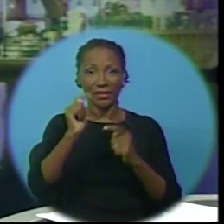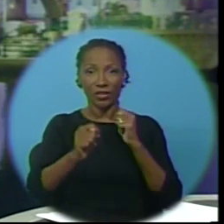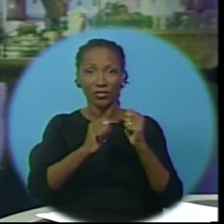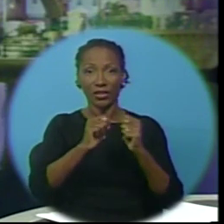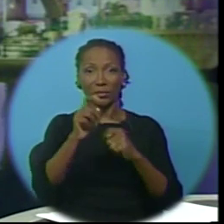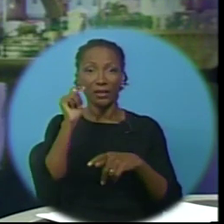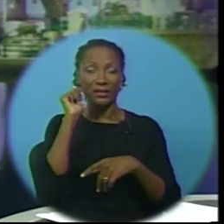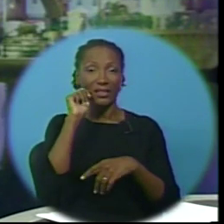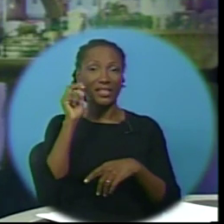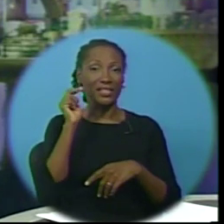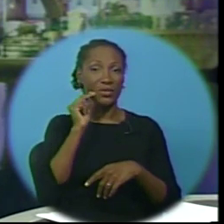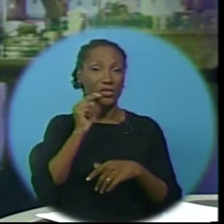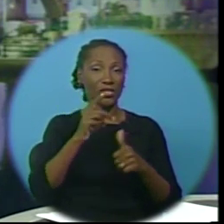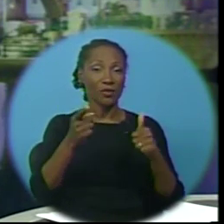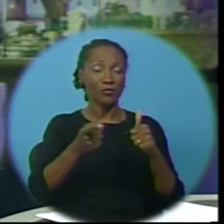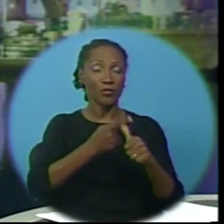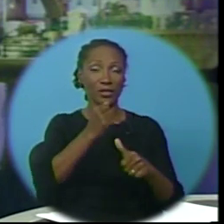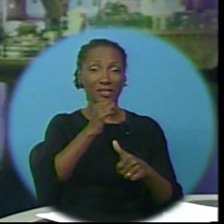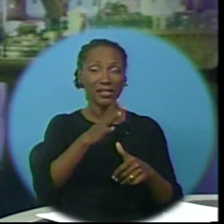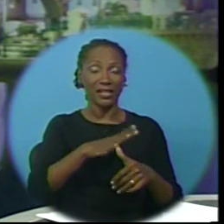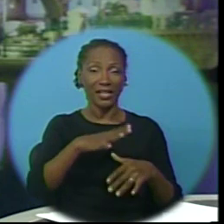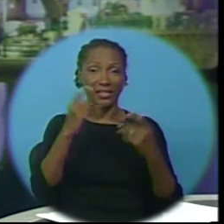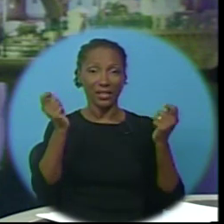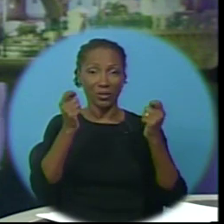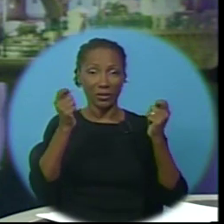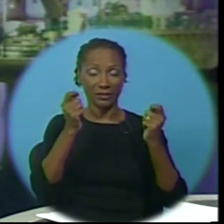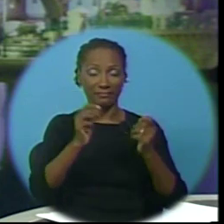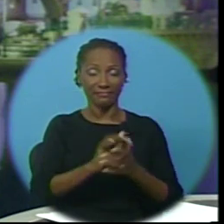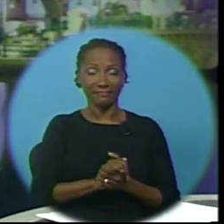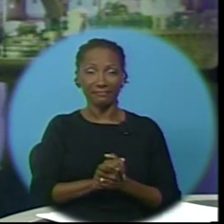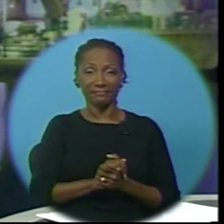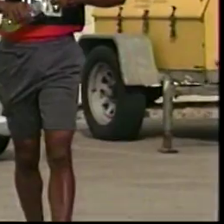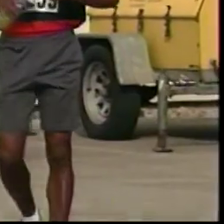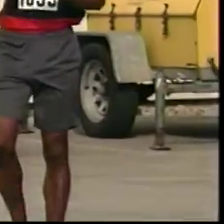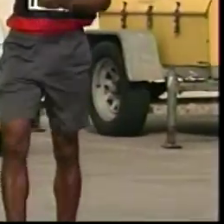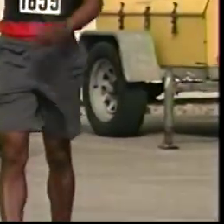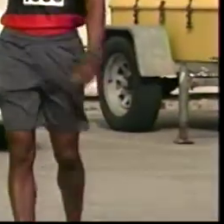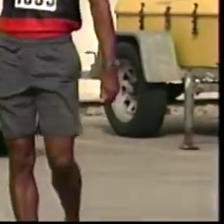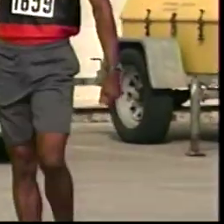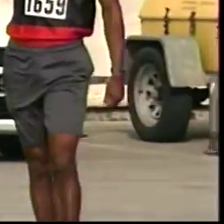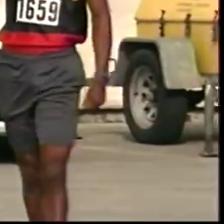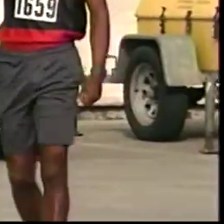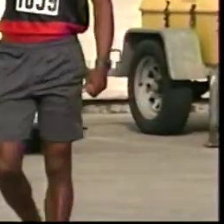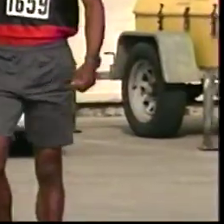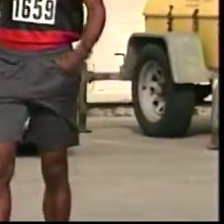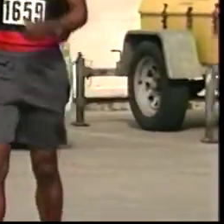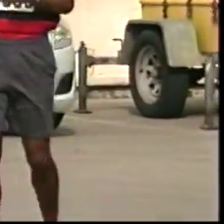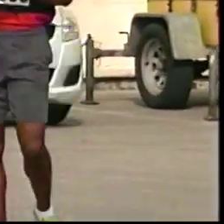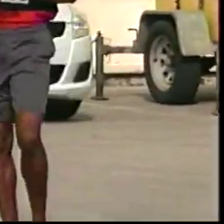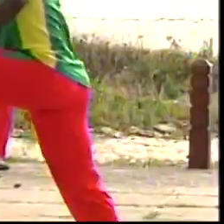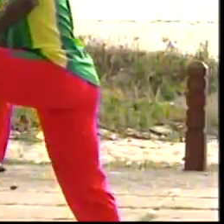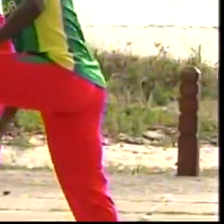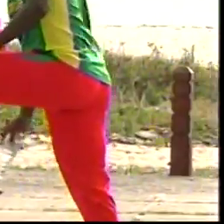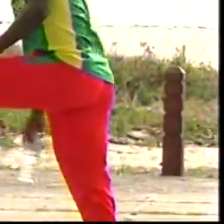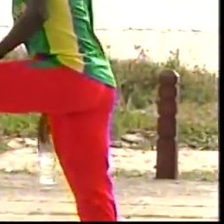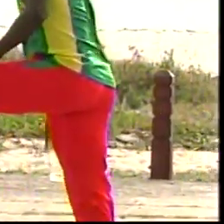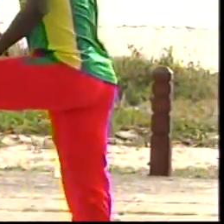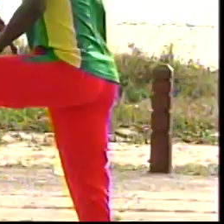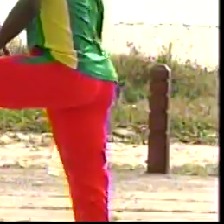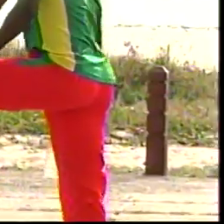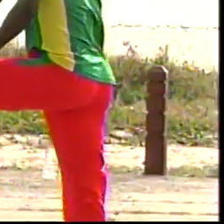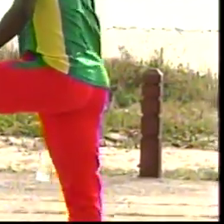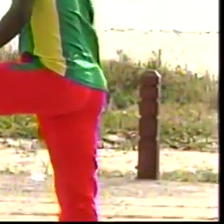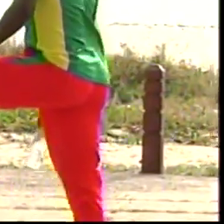first female home. CBC's Marsha Boyce reports. First-timers Antigua and Barbuda and the Bahamas were among the record